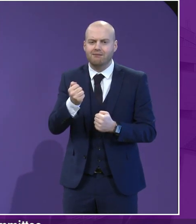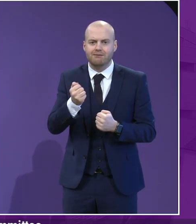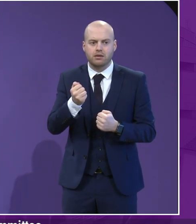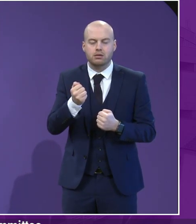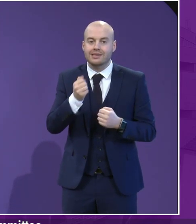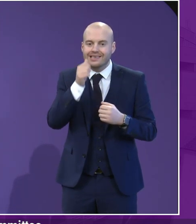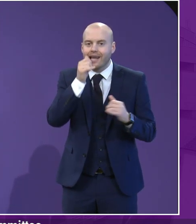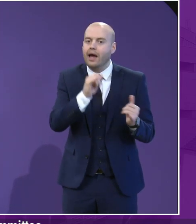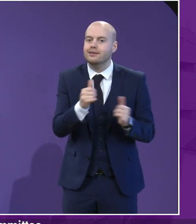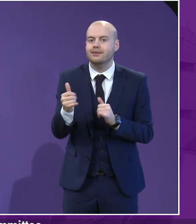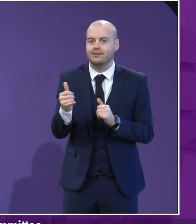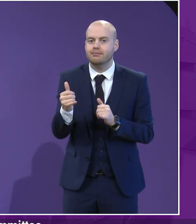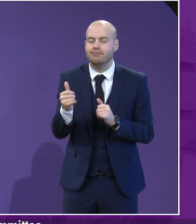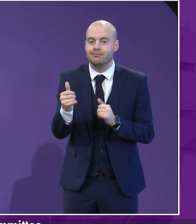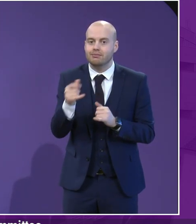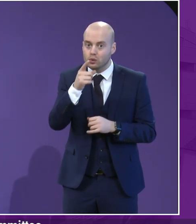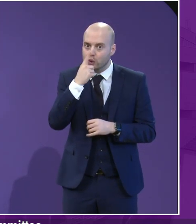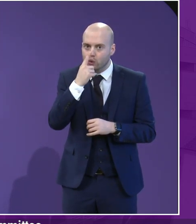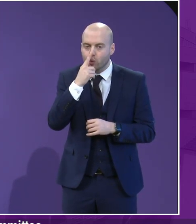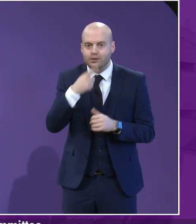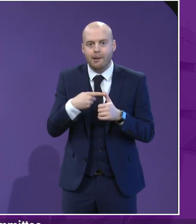quality of evidence that's available